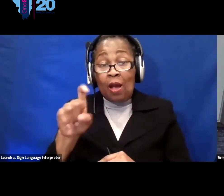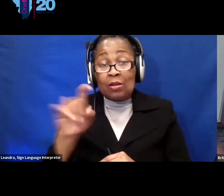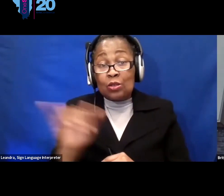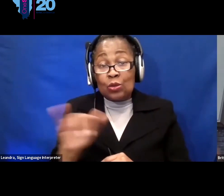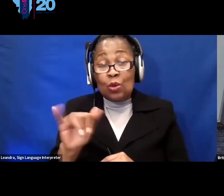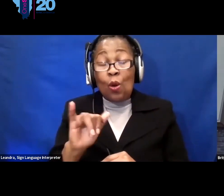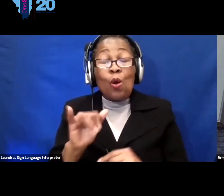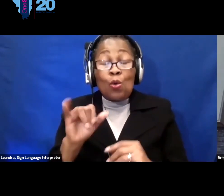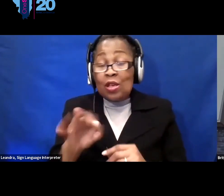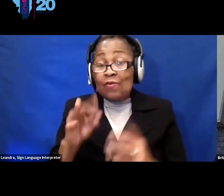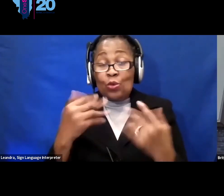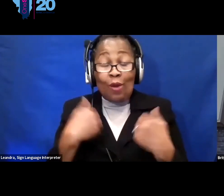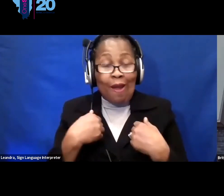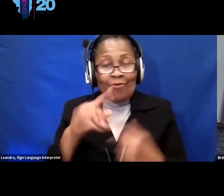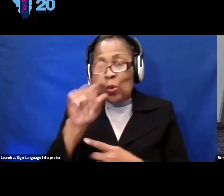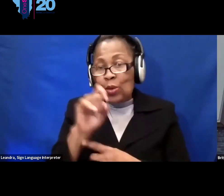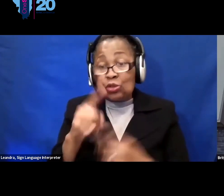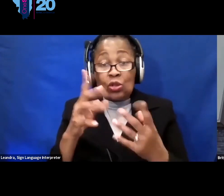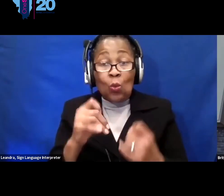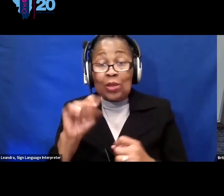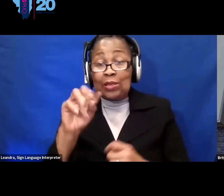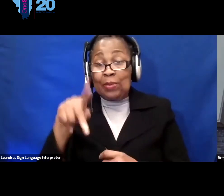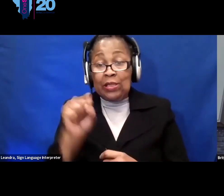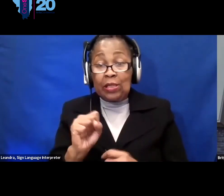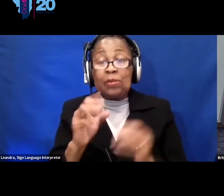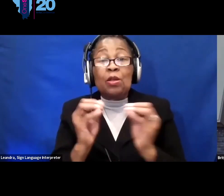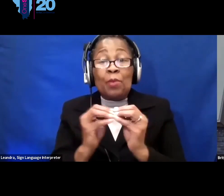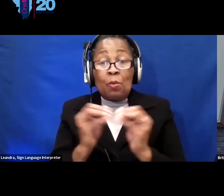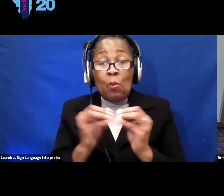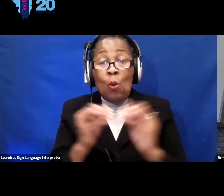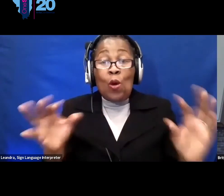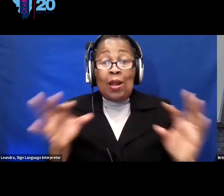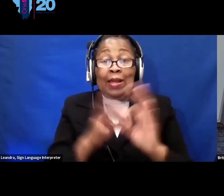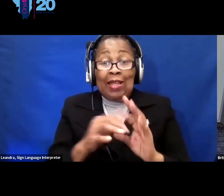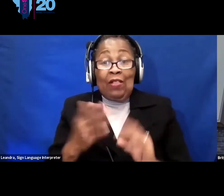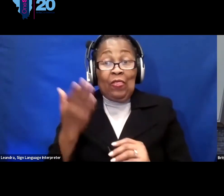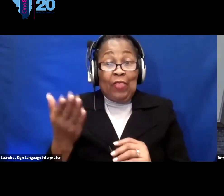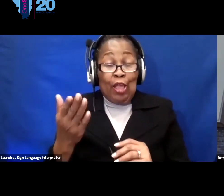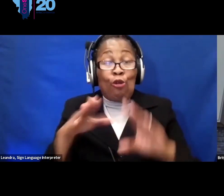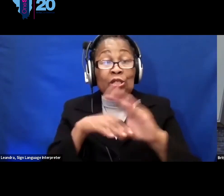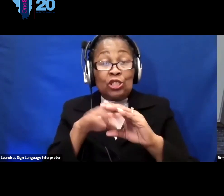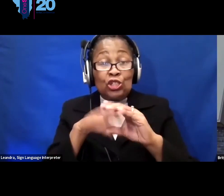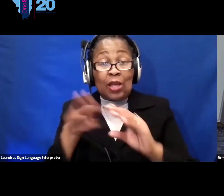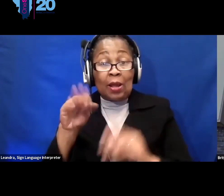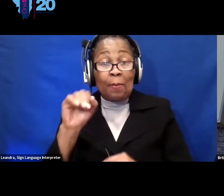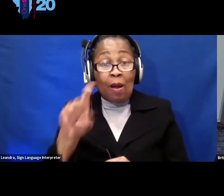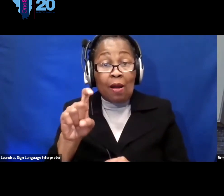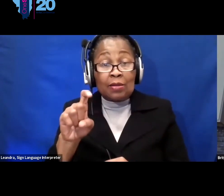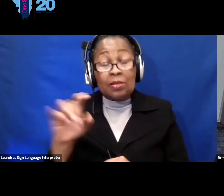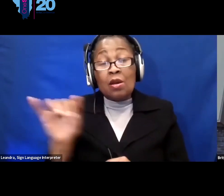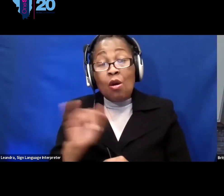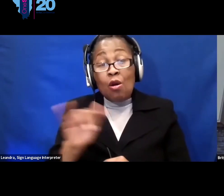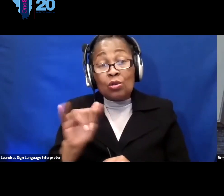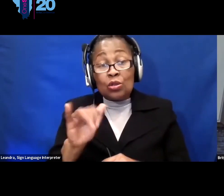questions or want some tips on how to get started. There'll be more linked there in the chat box. And also